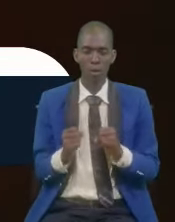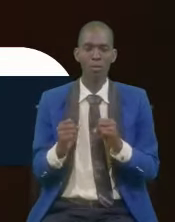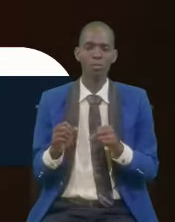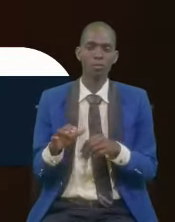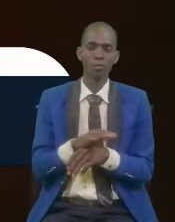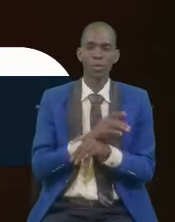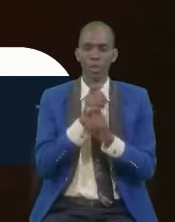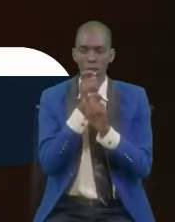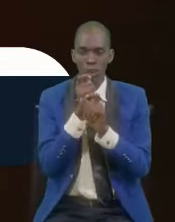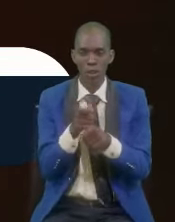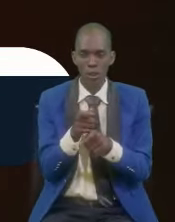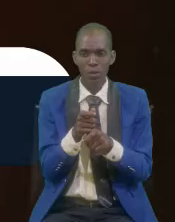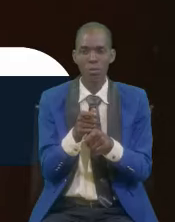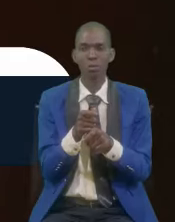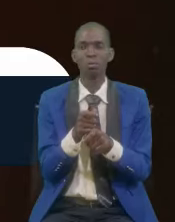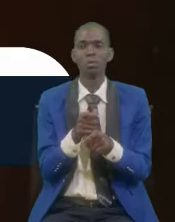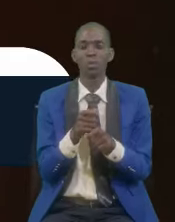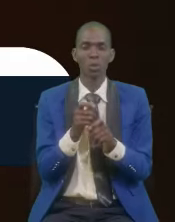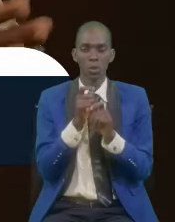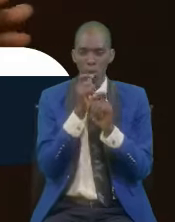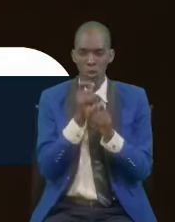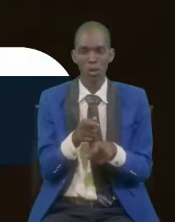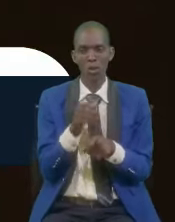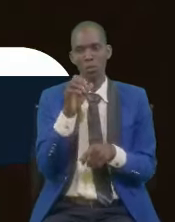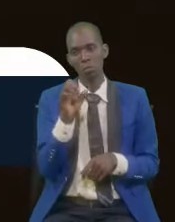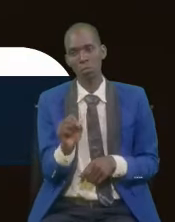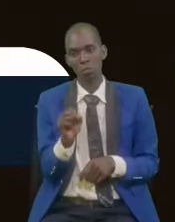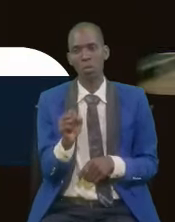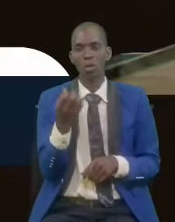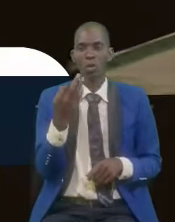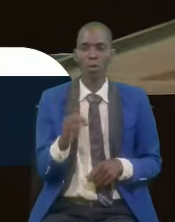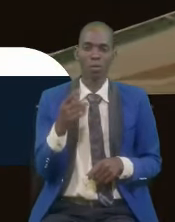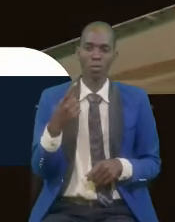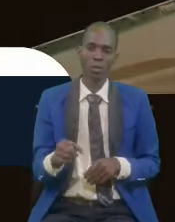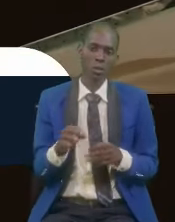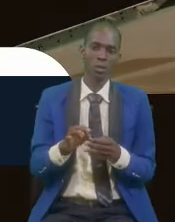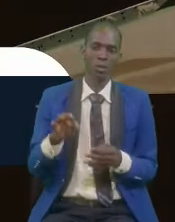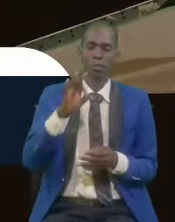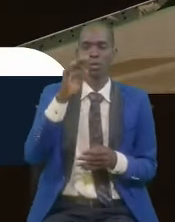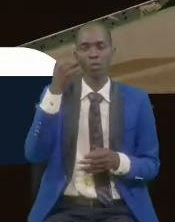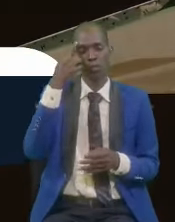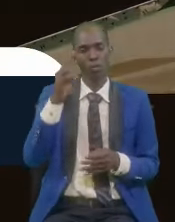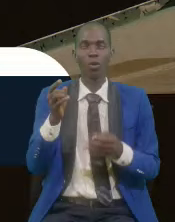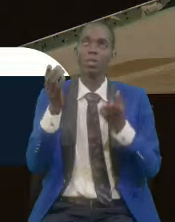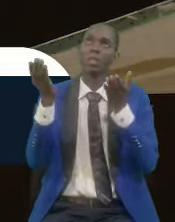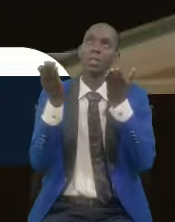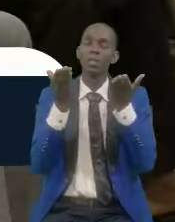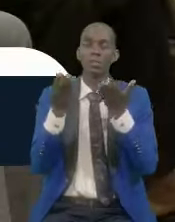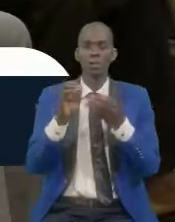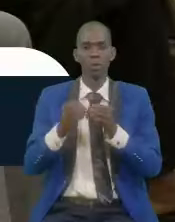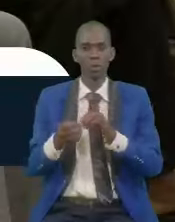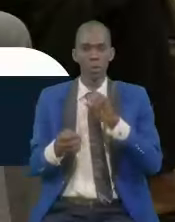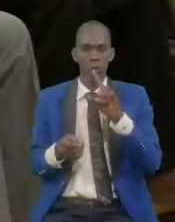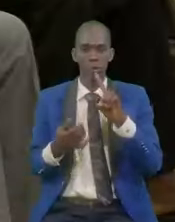powerful gift or powerful gifts in the plural of the Spirit for service. Look at